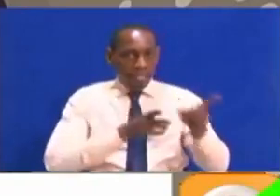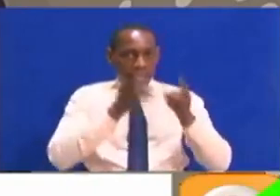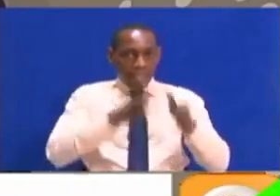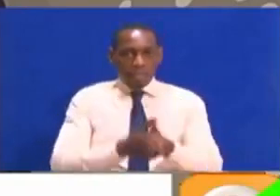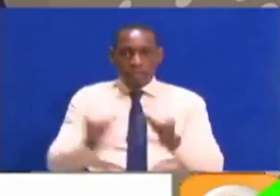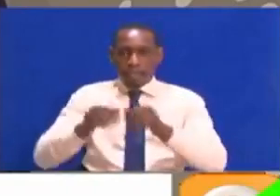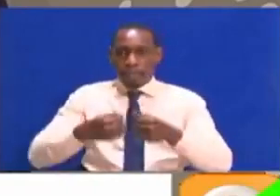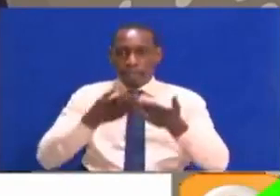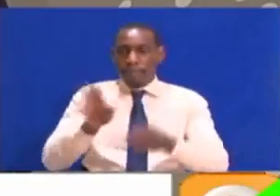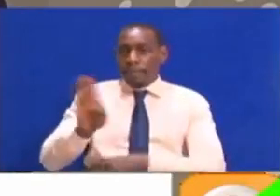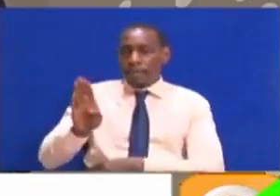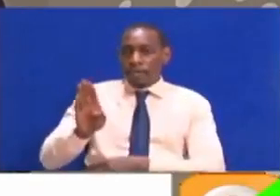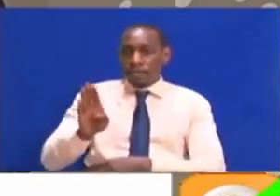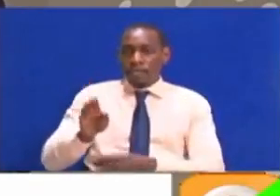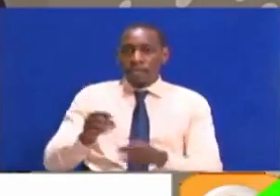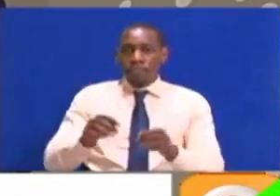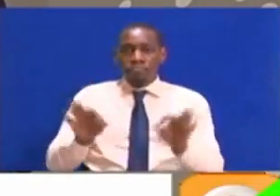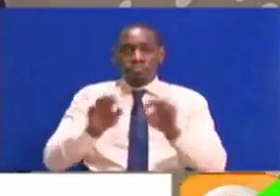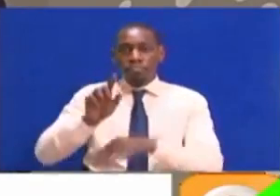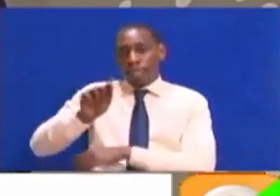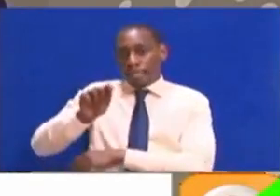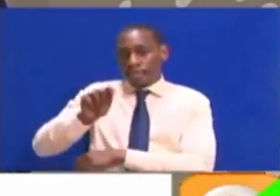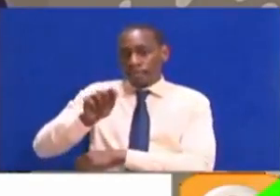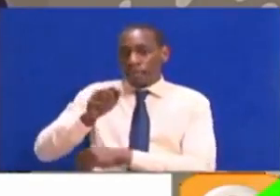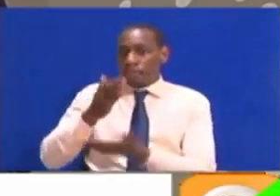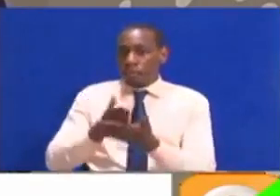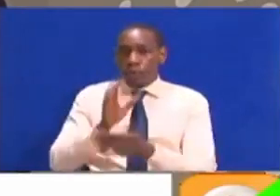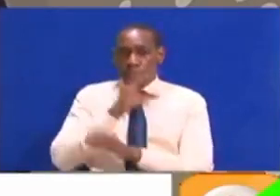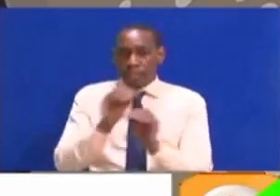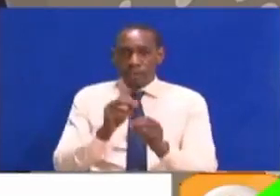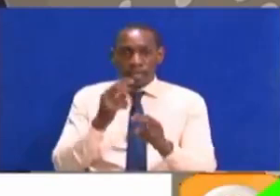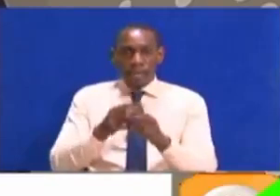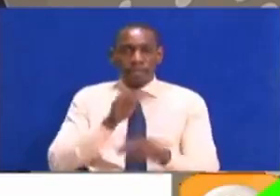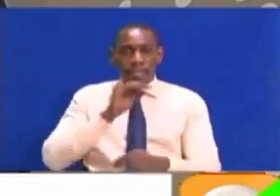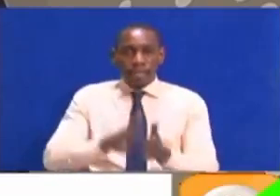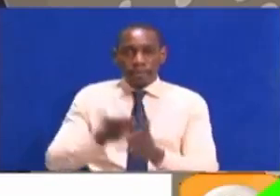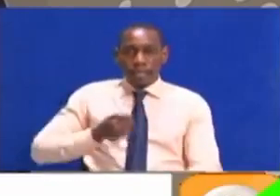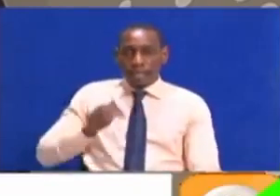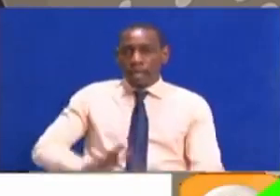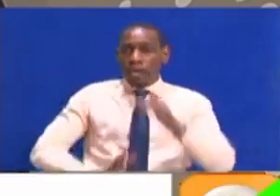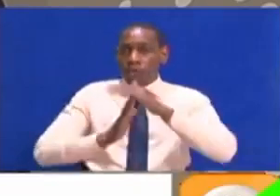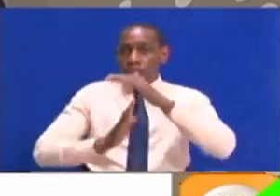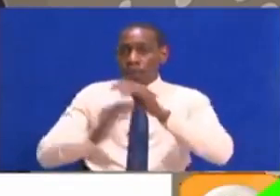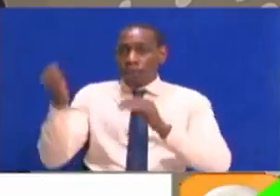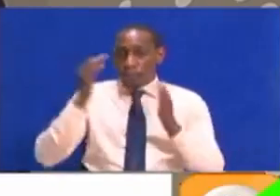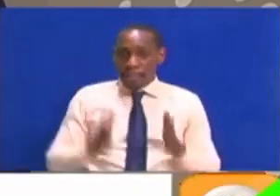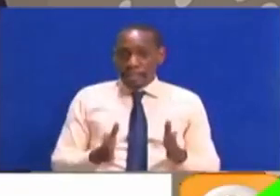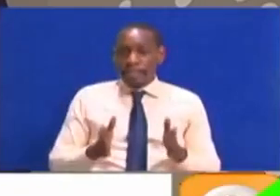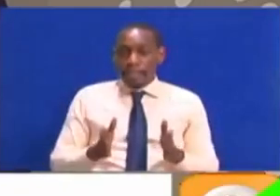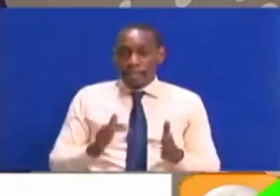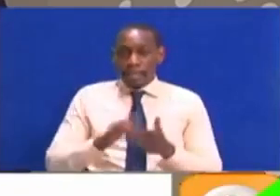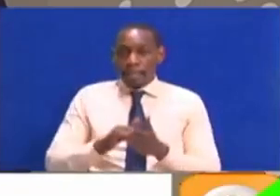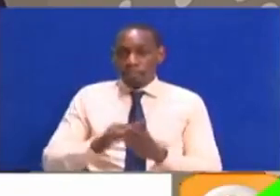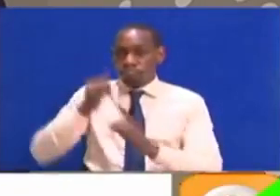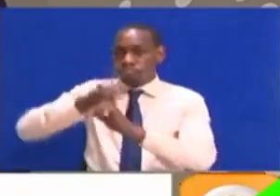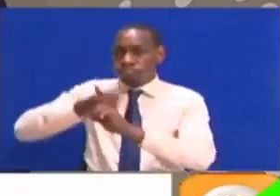in companies awarded billions in lucrative tenders rarely miss names of sons and daughters of top politicians being fought